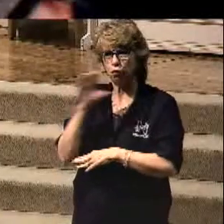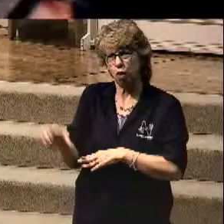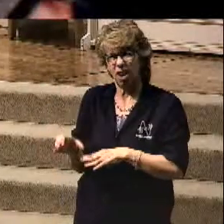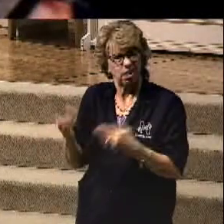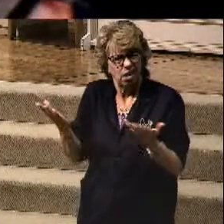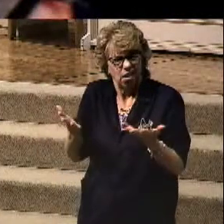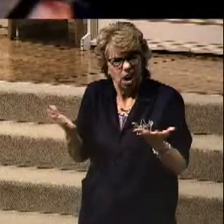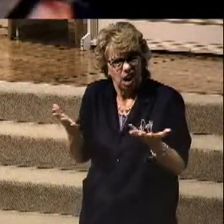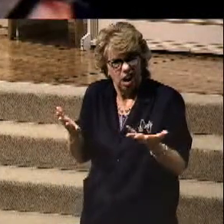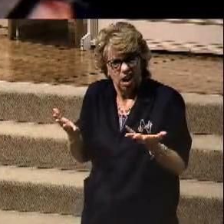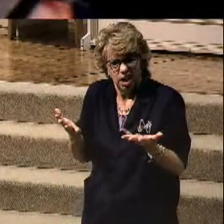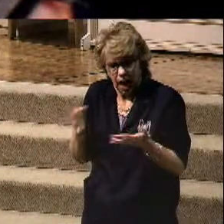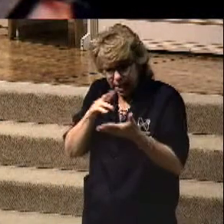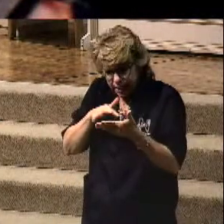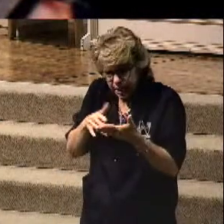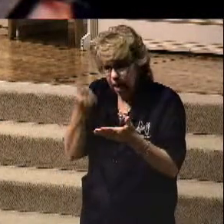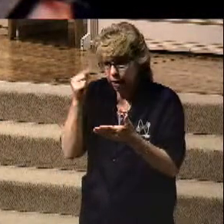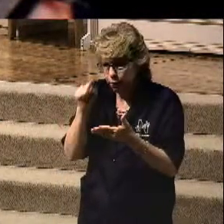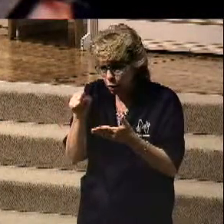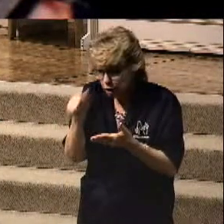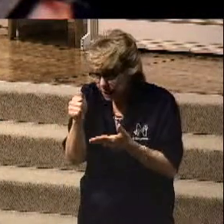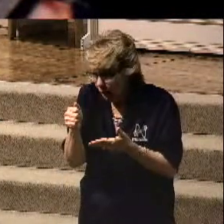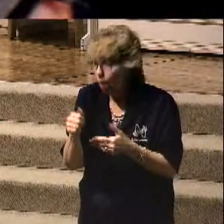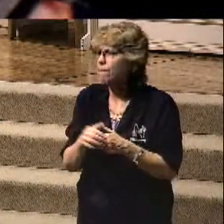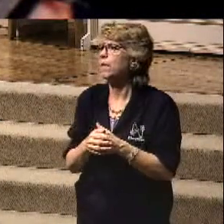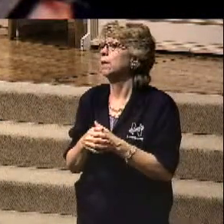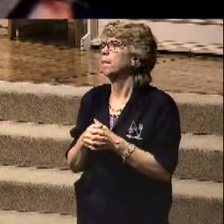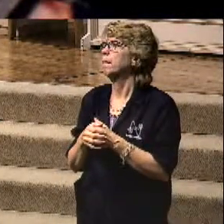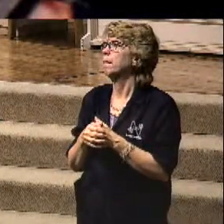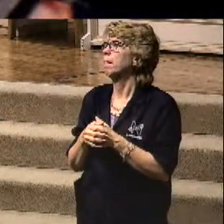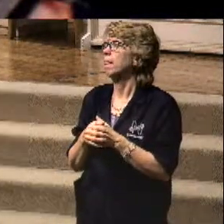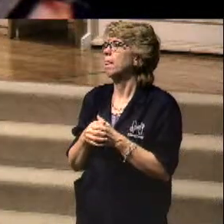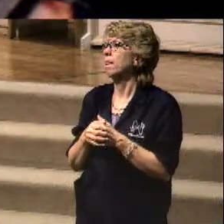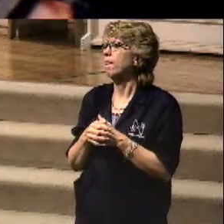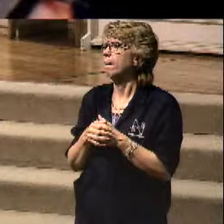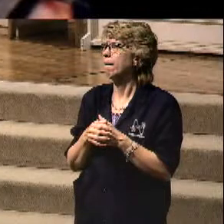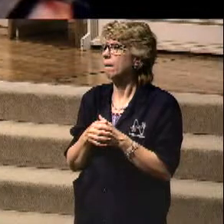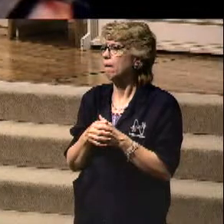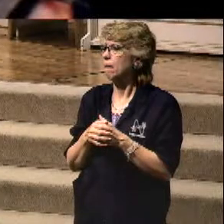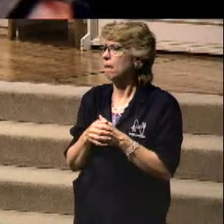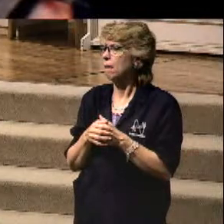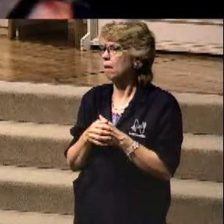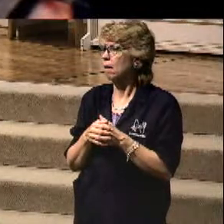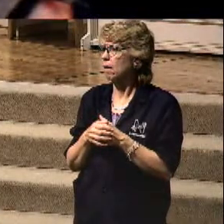study it out for yourself. Be a Berean Christian. So I'm going to,